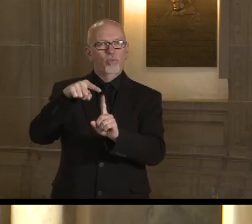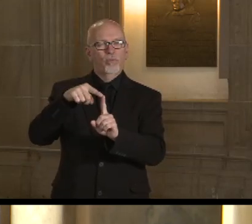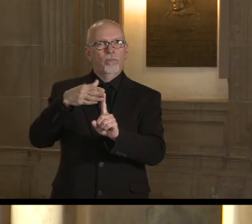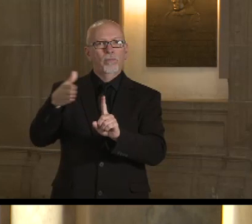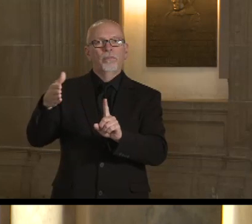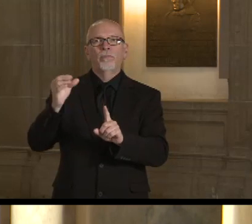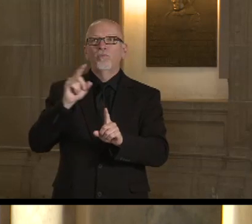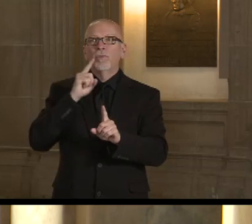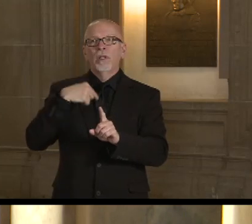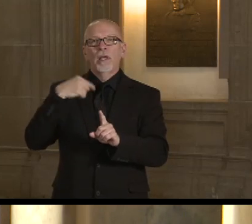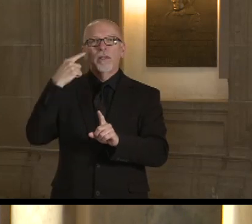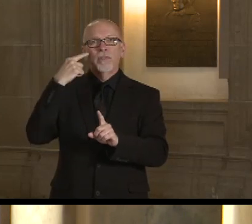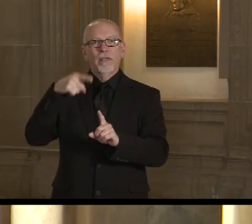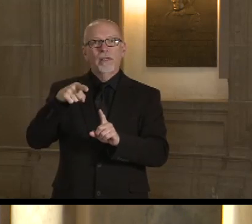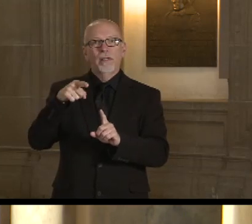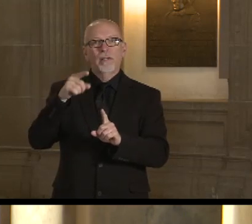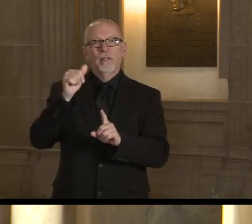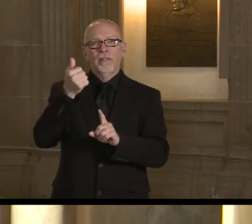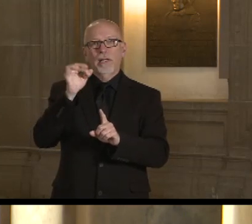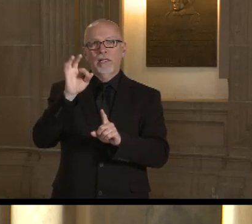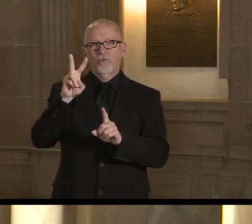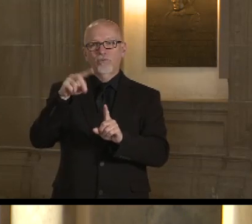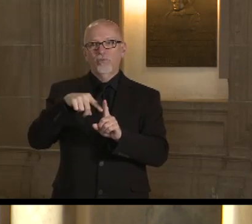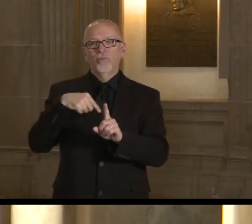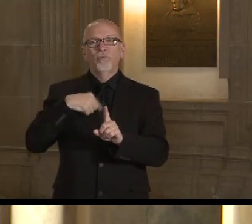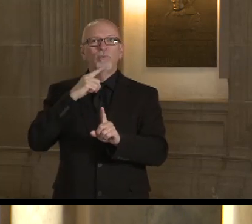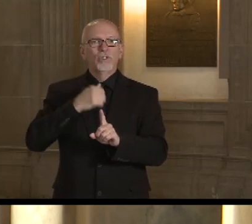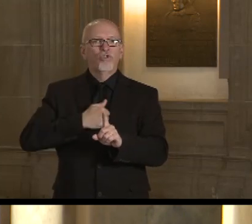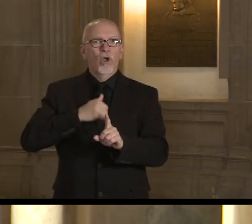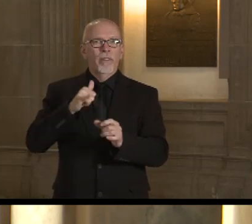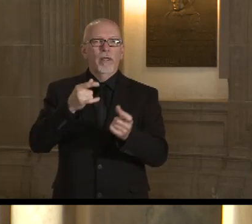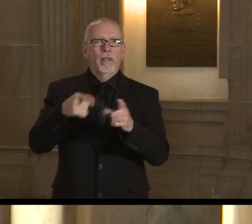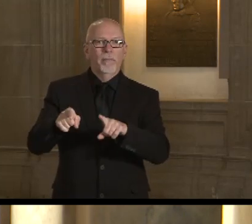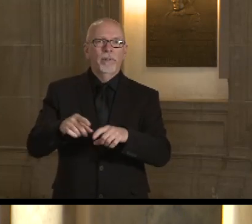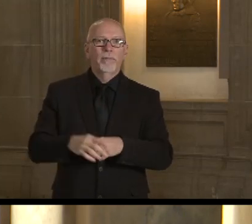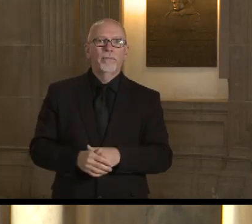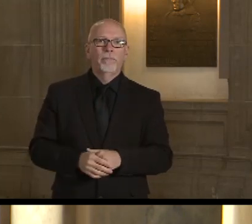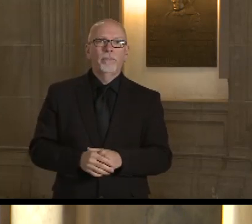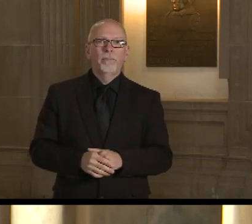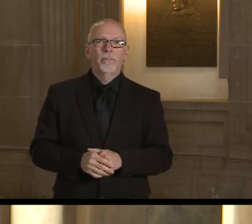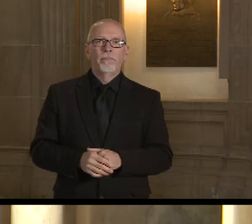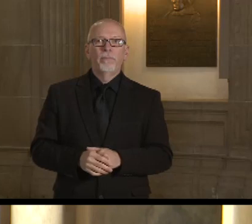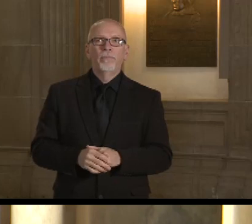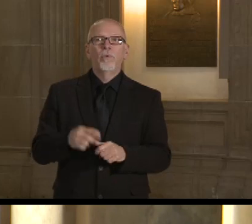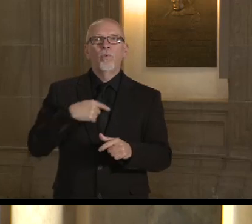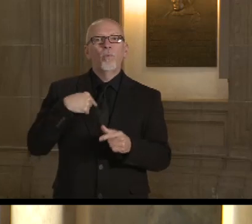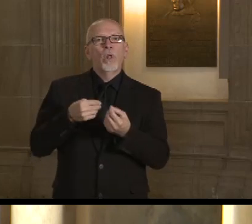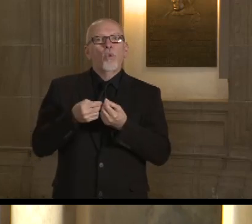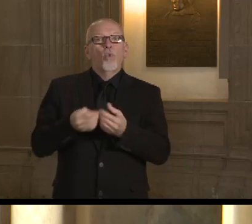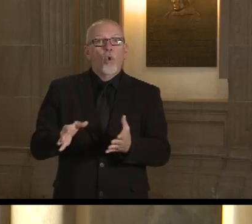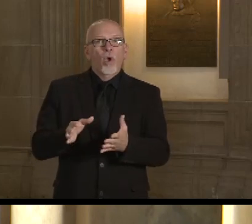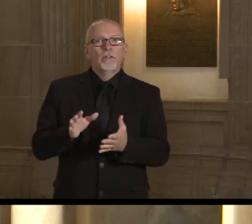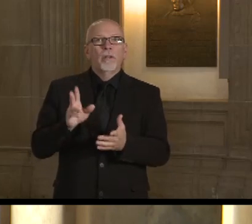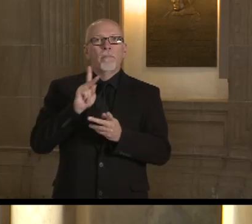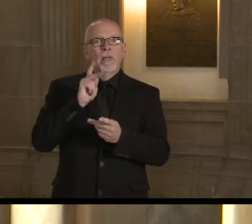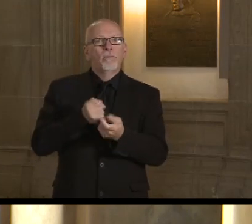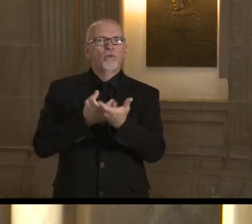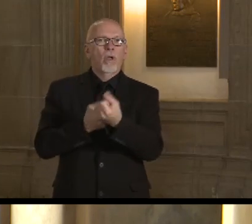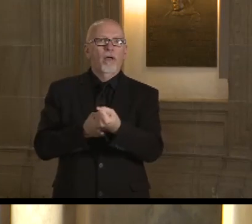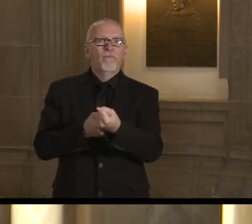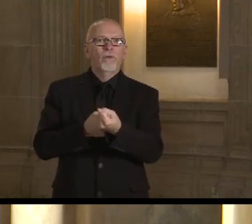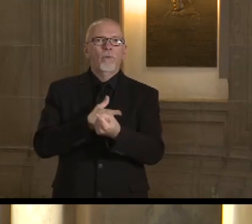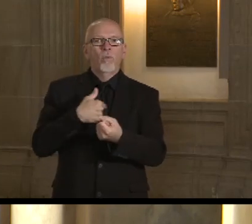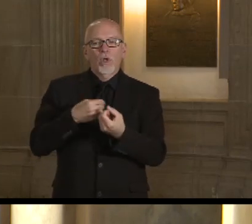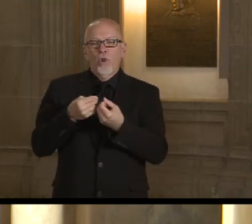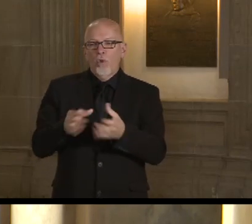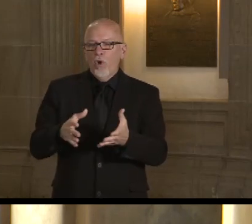And frankly, I think we're back in 1992, and I'm so sorry about that. We've lost the confidence in our citizens, and we've lost the confidence